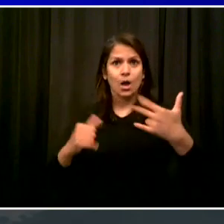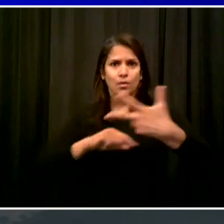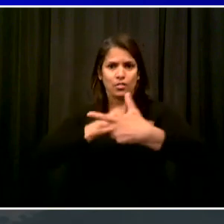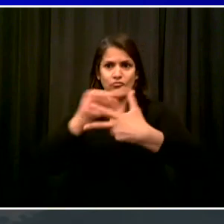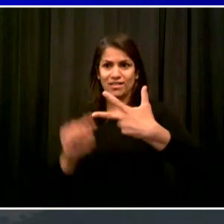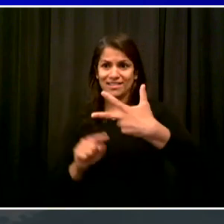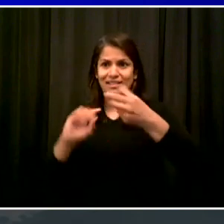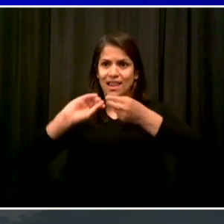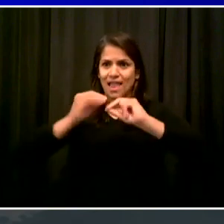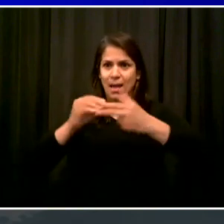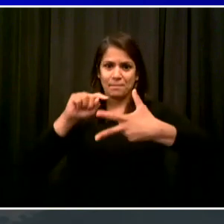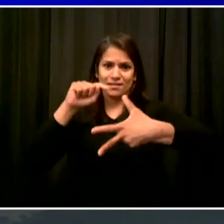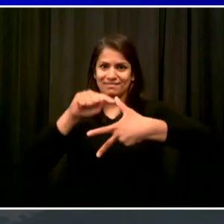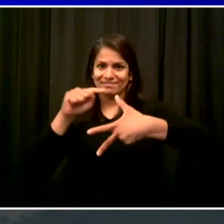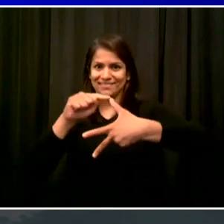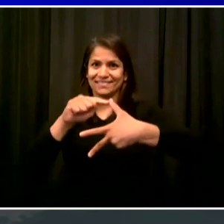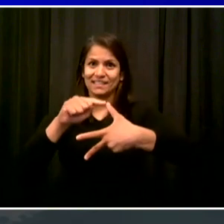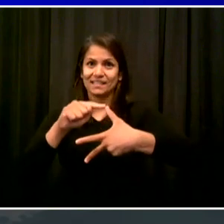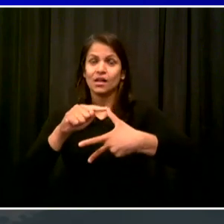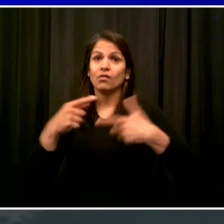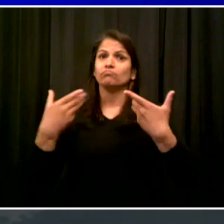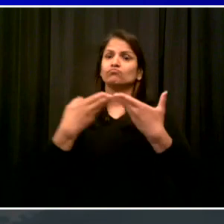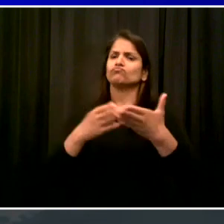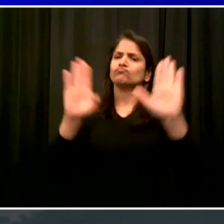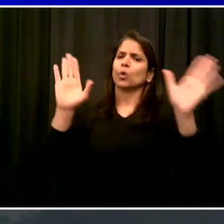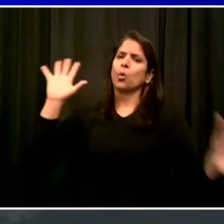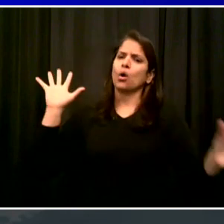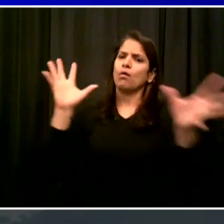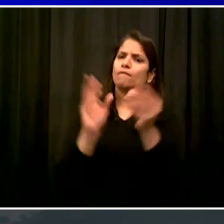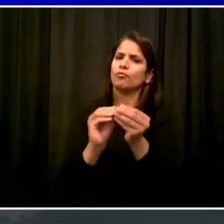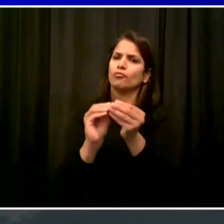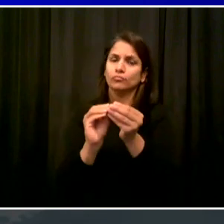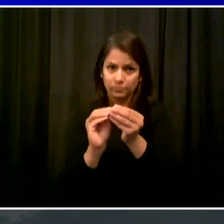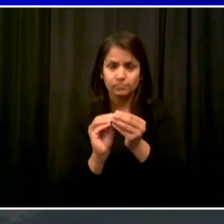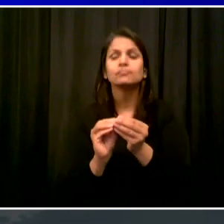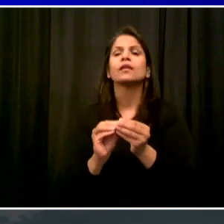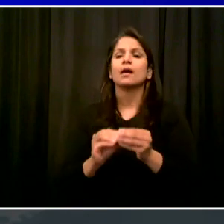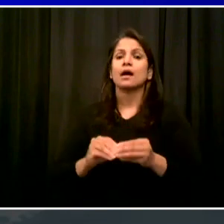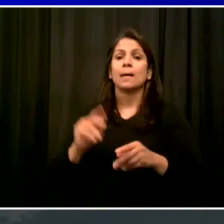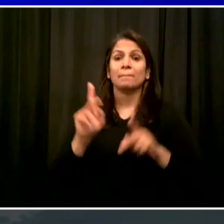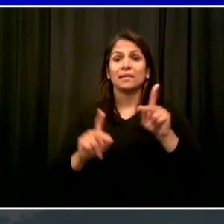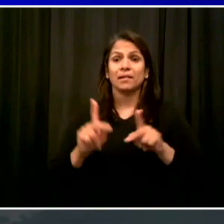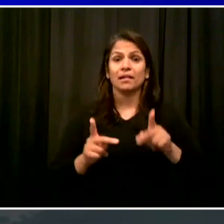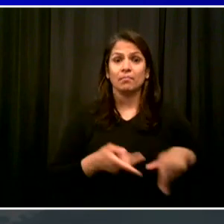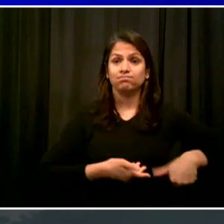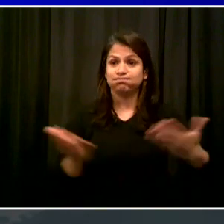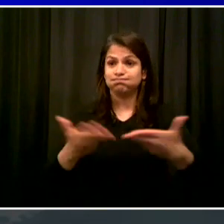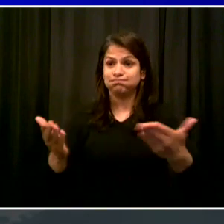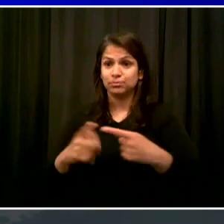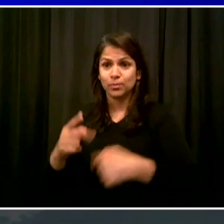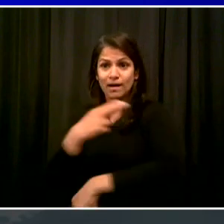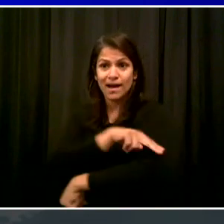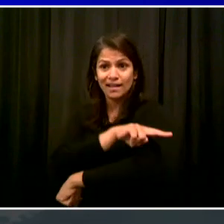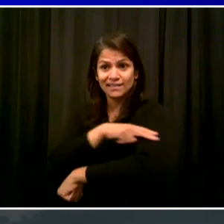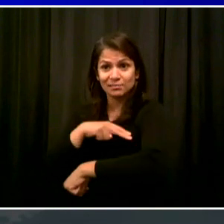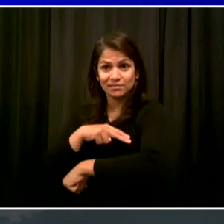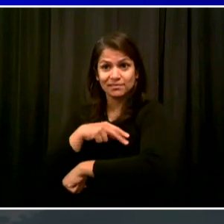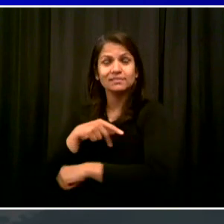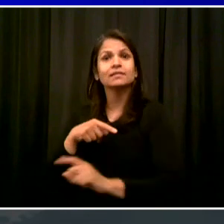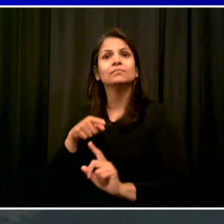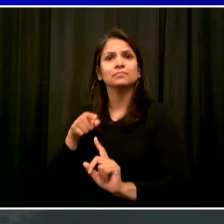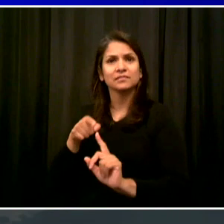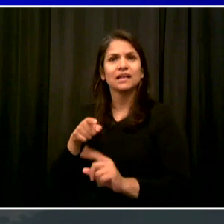be something we will be talking about for days and weeks ahead. We're going to watch when we see something that isn't as good and make sure it does not turn into a larger